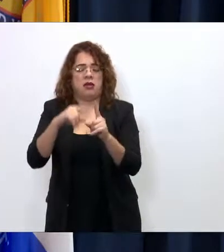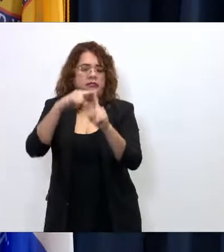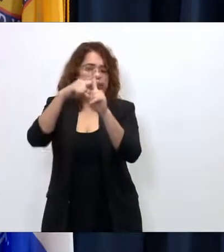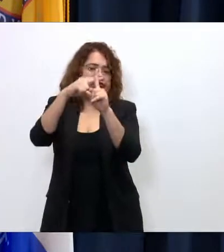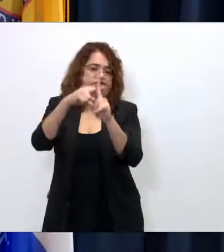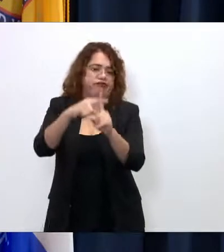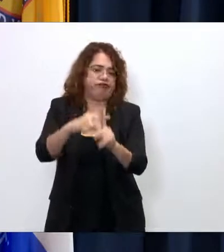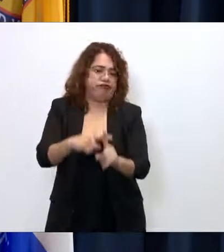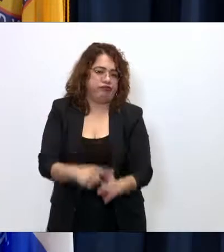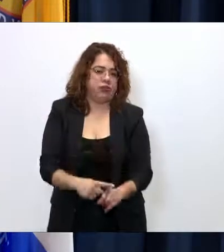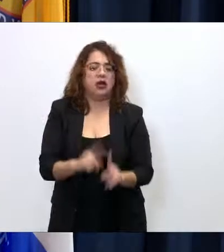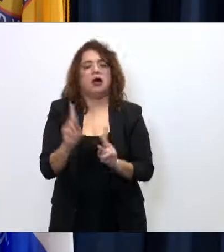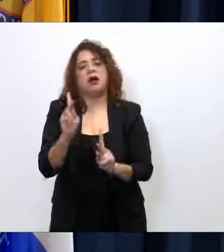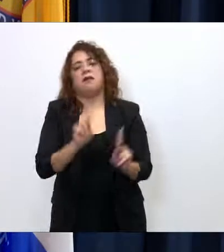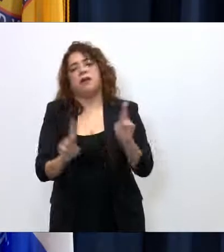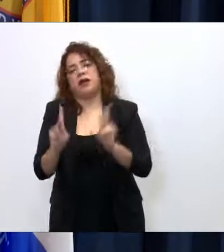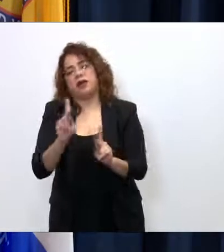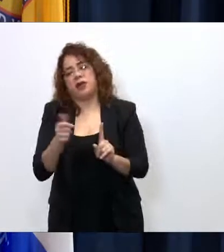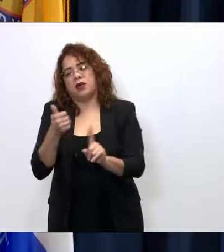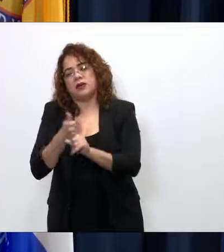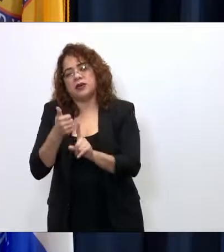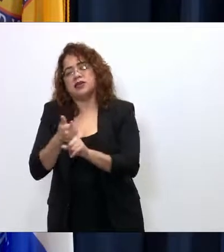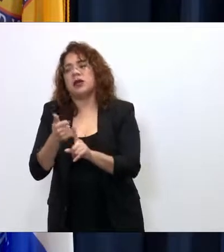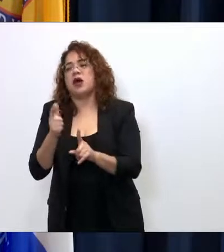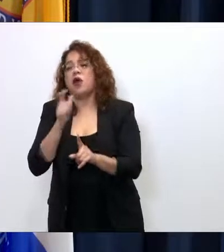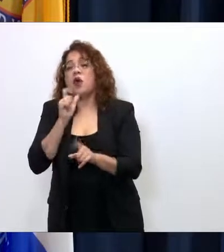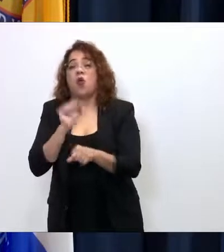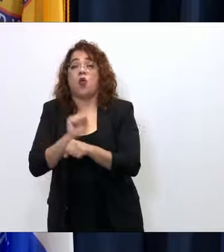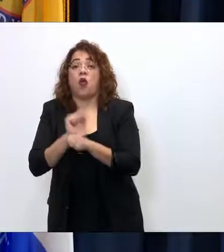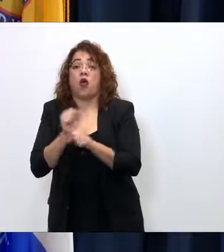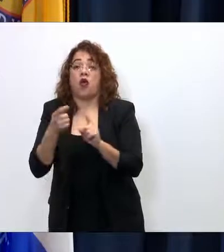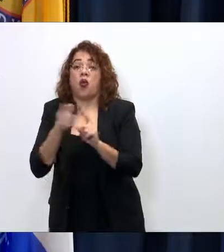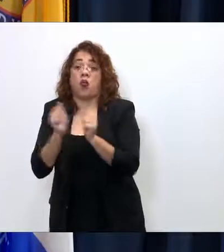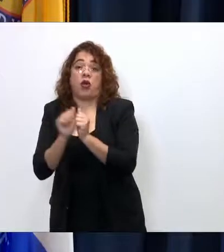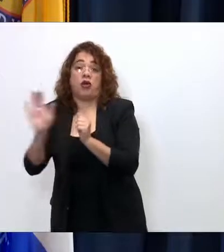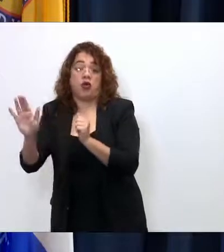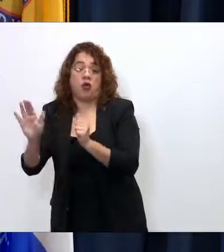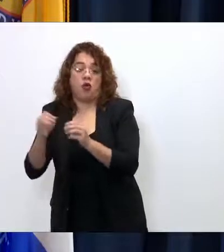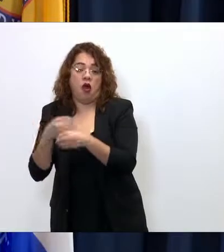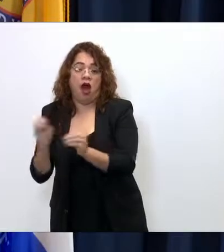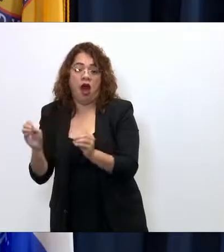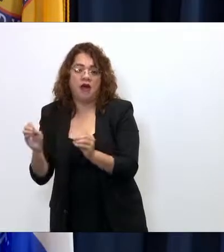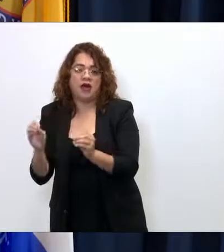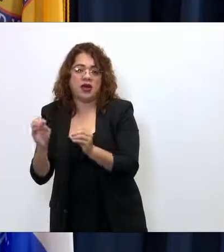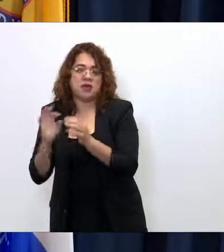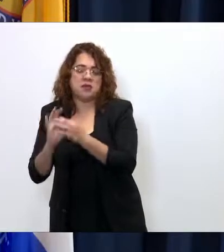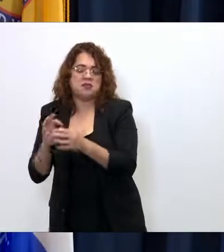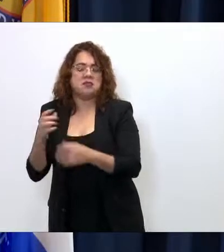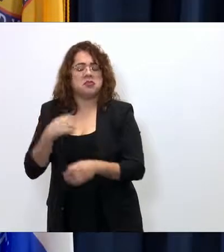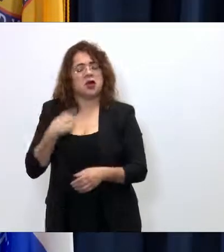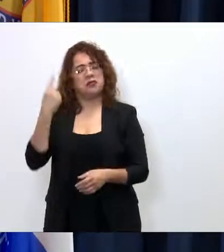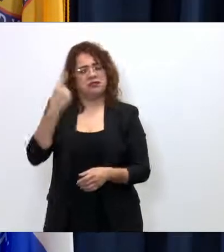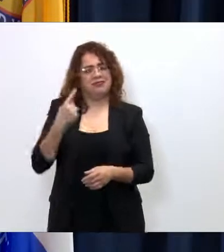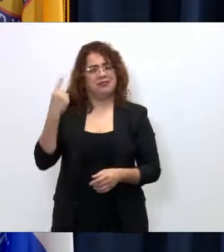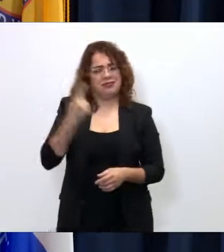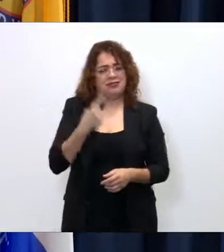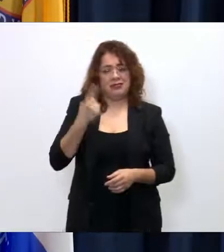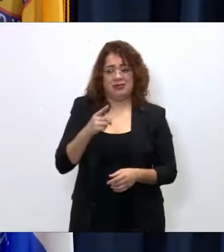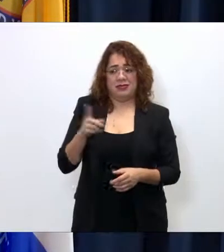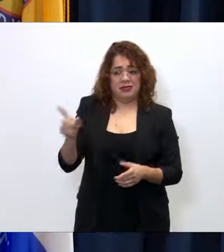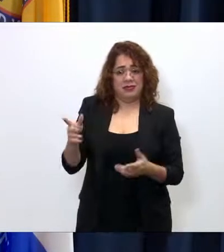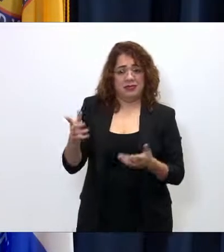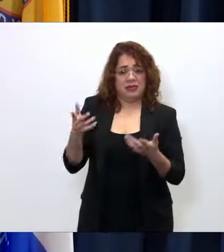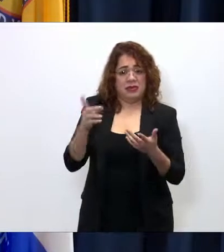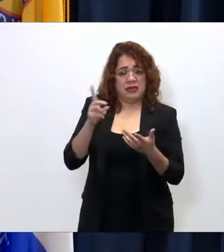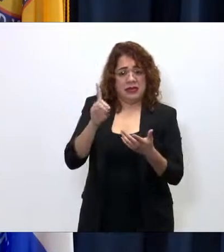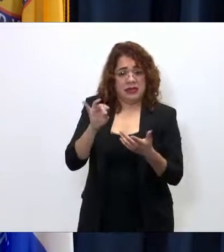Many of them were from people who are connected to your office. So my question is, was there an effort to kind of stack the